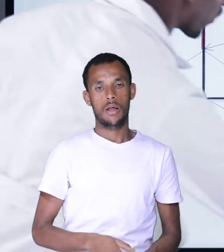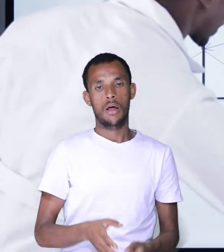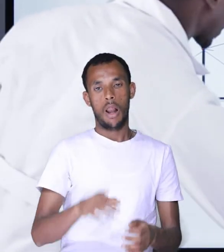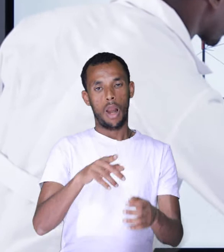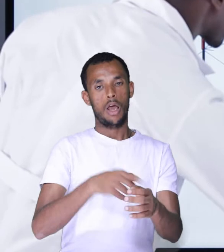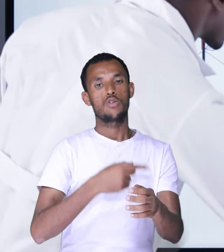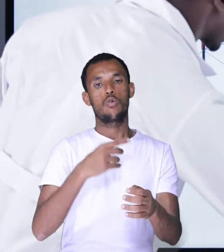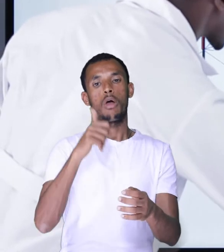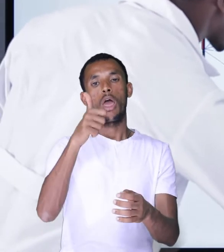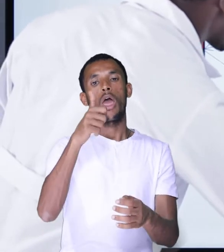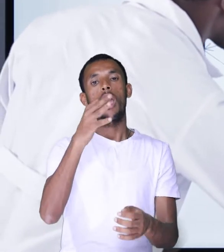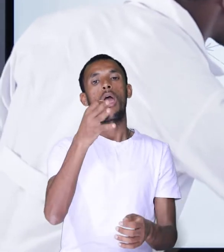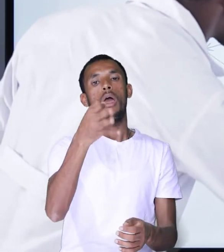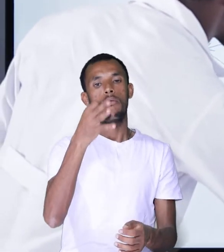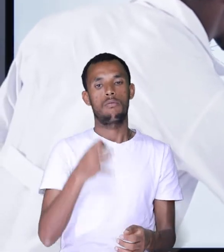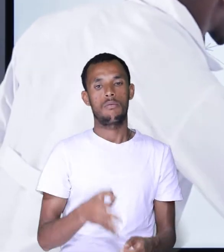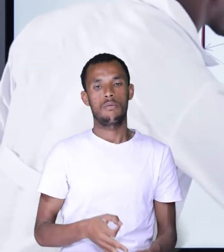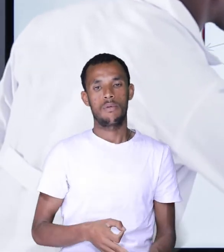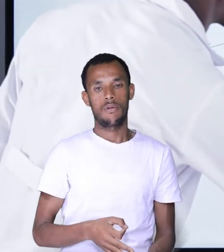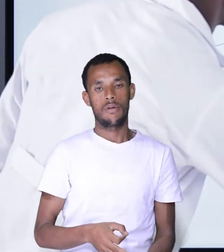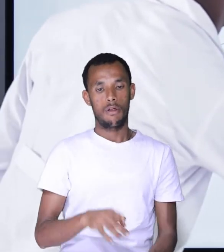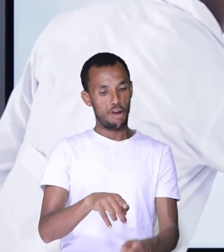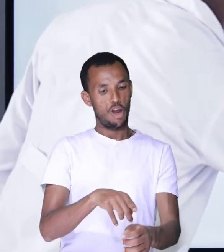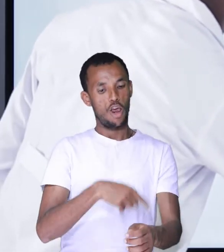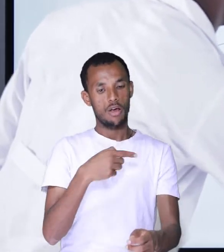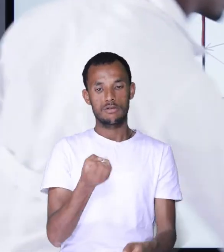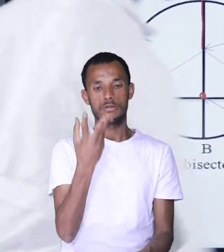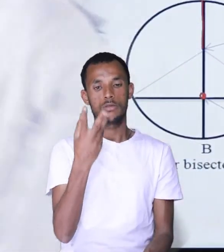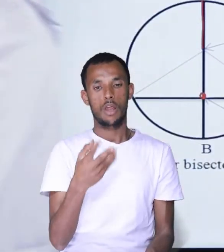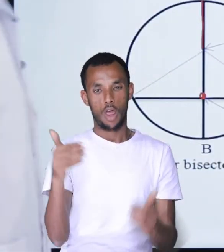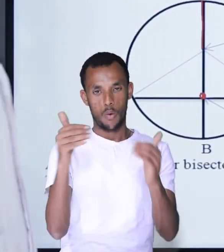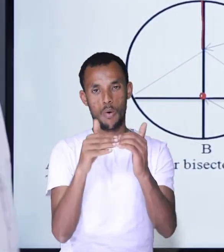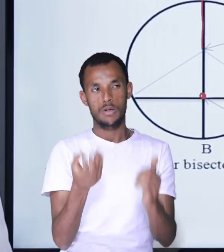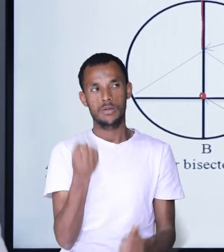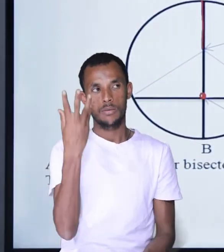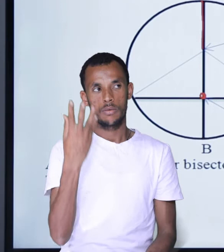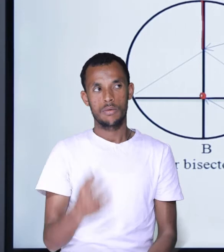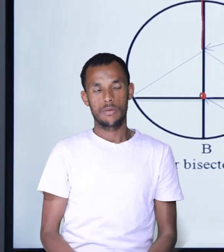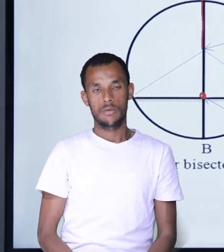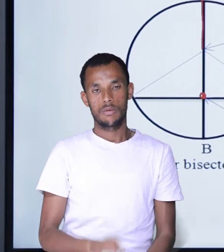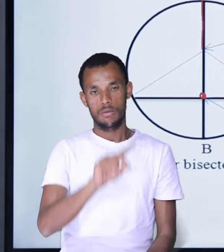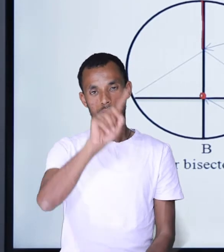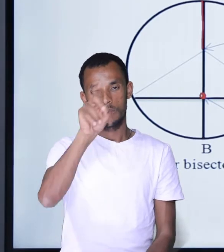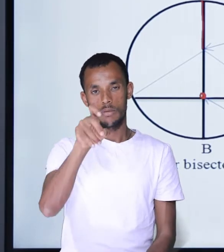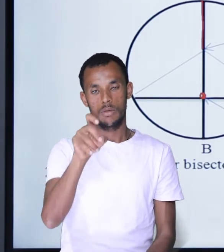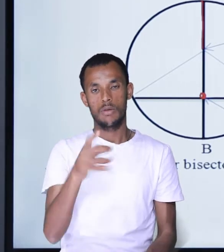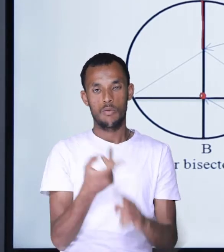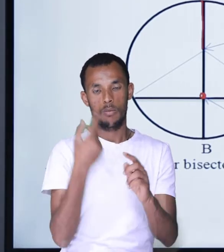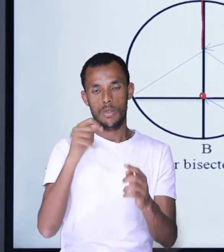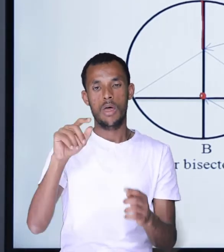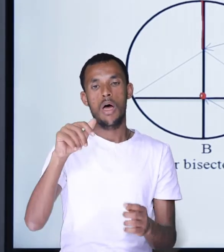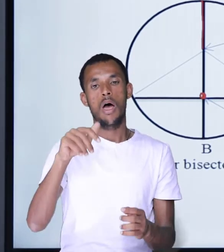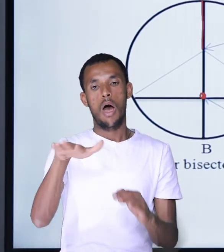length of AF. Length of AF equals to what? So from the